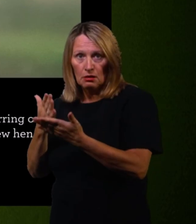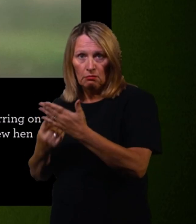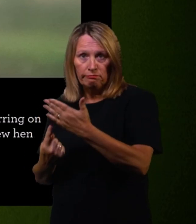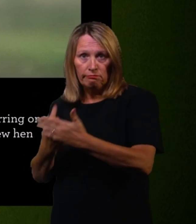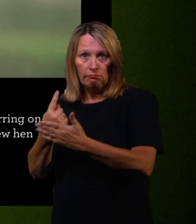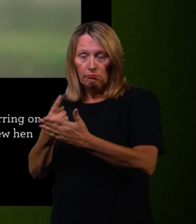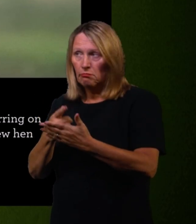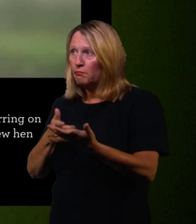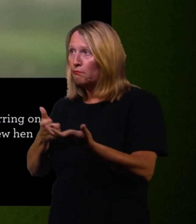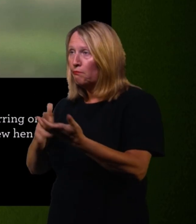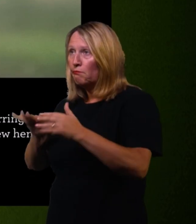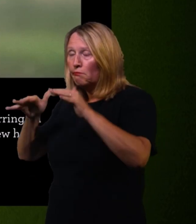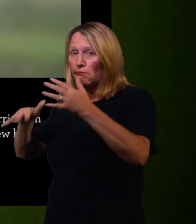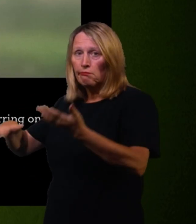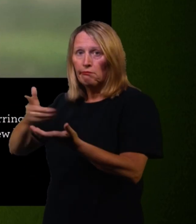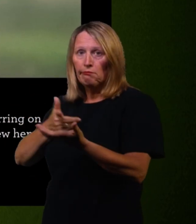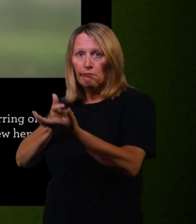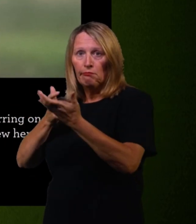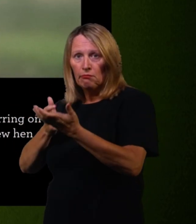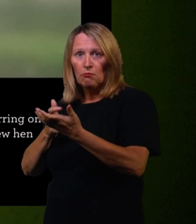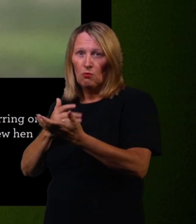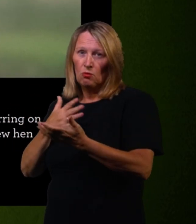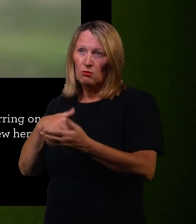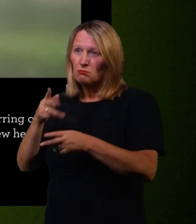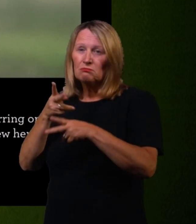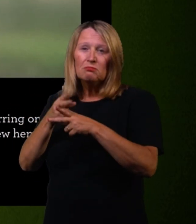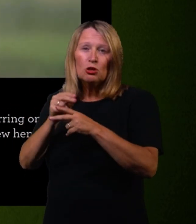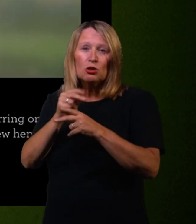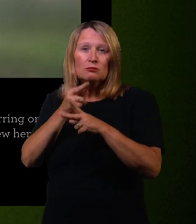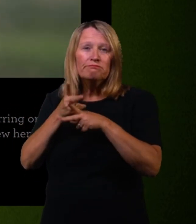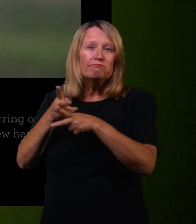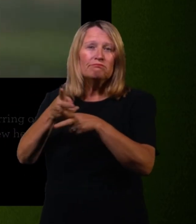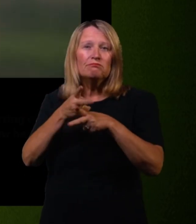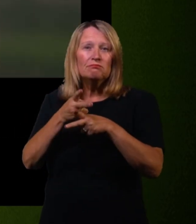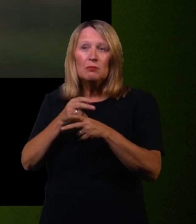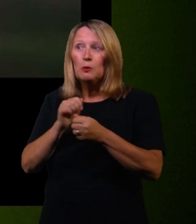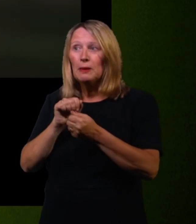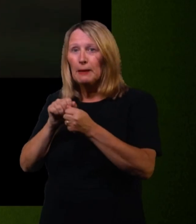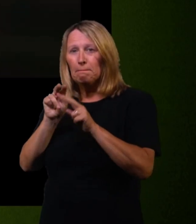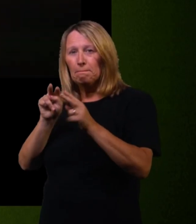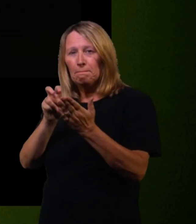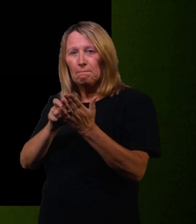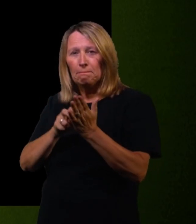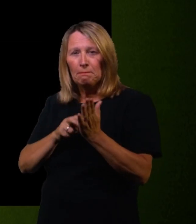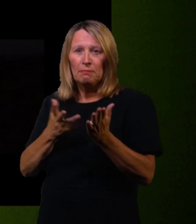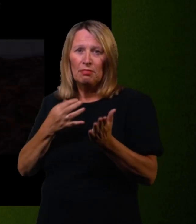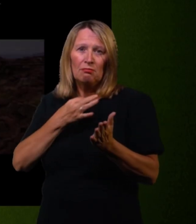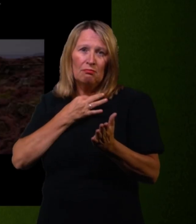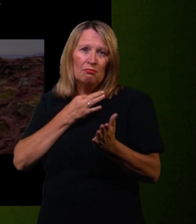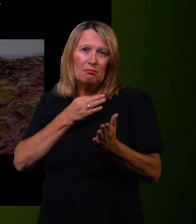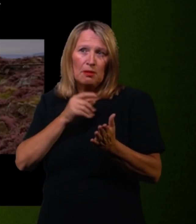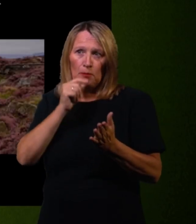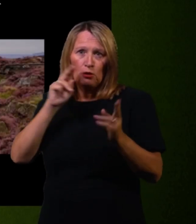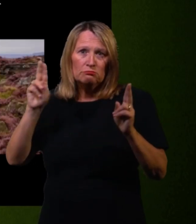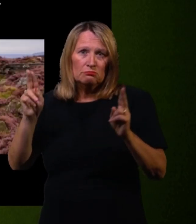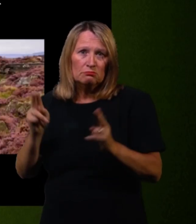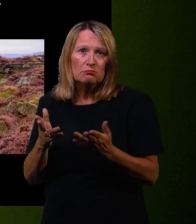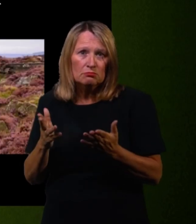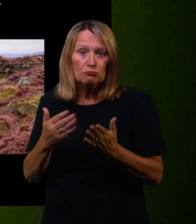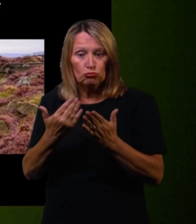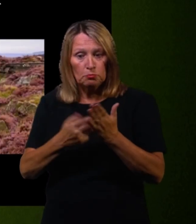where some gamekeepers view hen harriers as a threat to their grouse stocks. In response to this, the Countryside Alliance